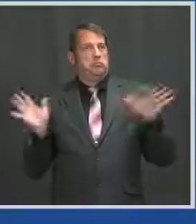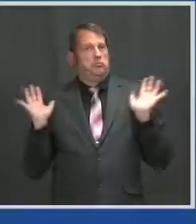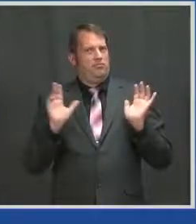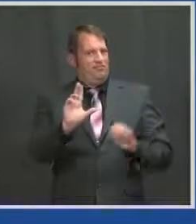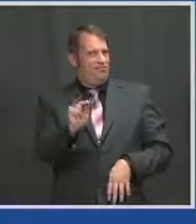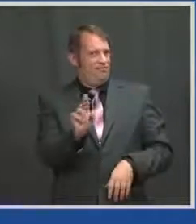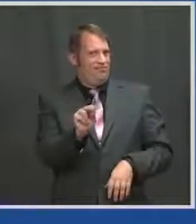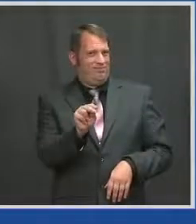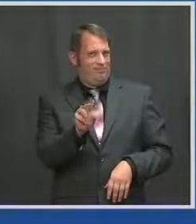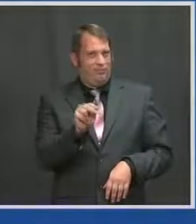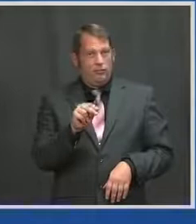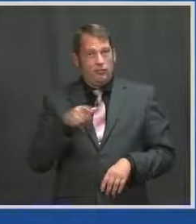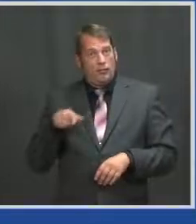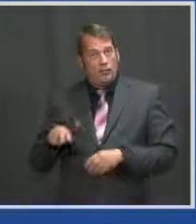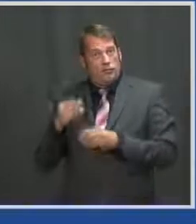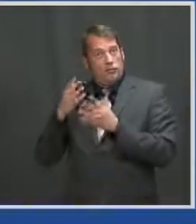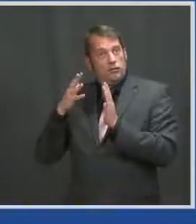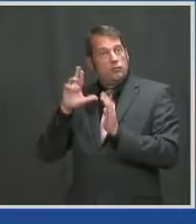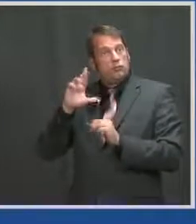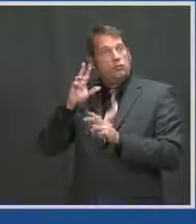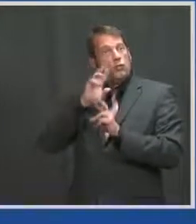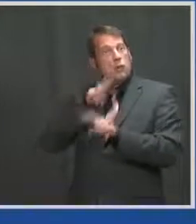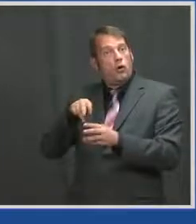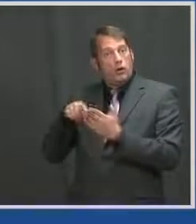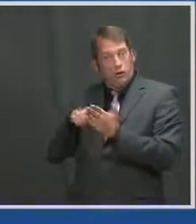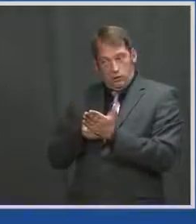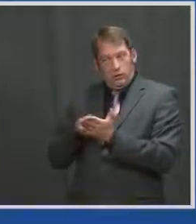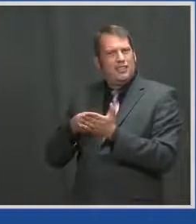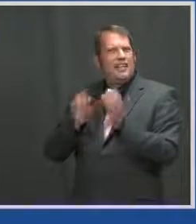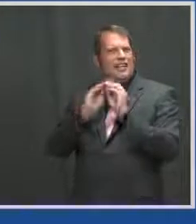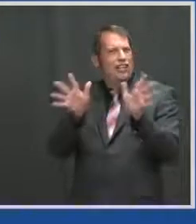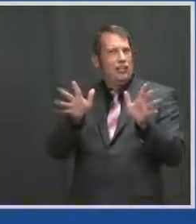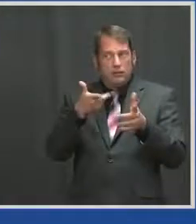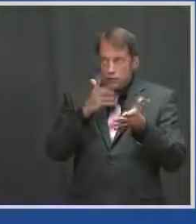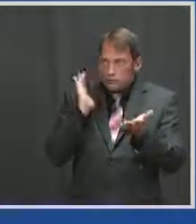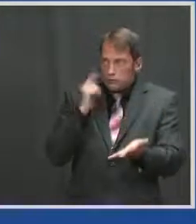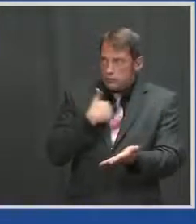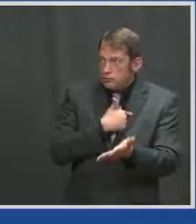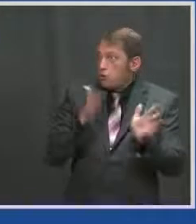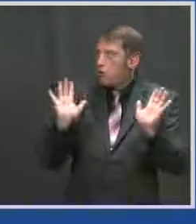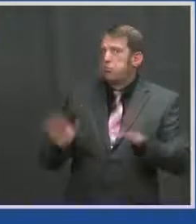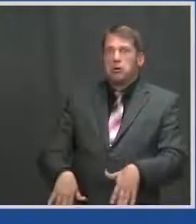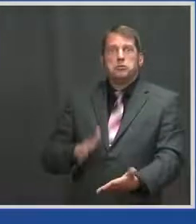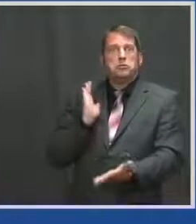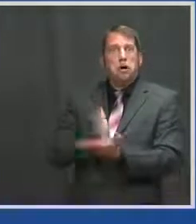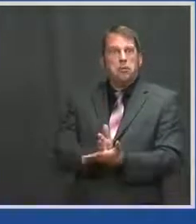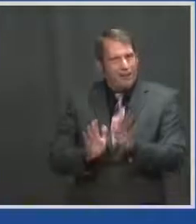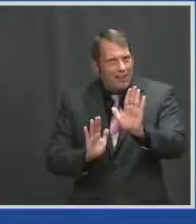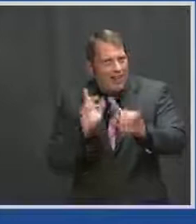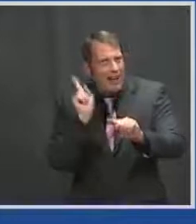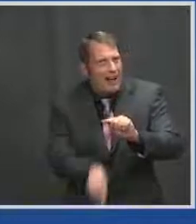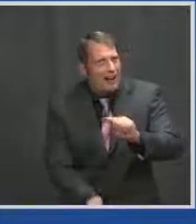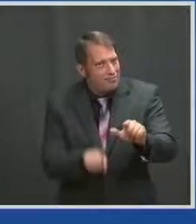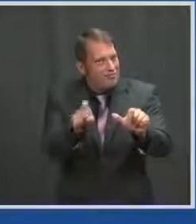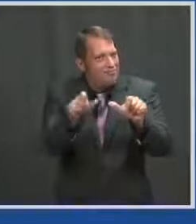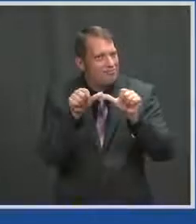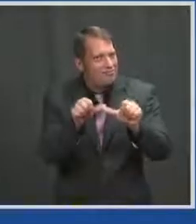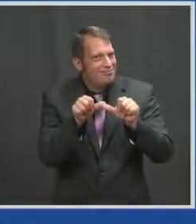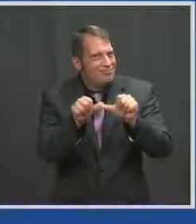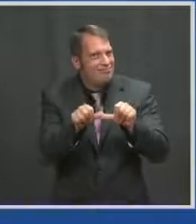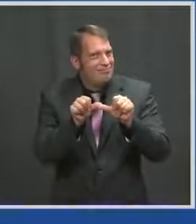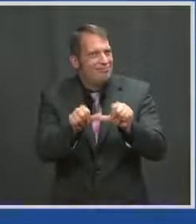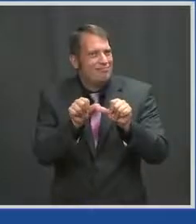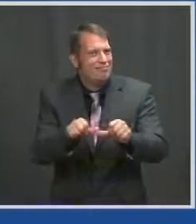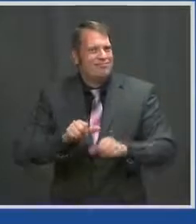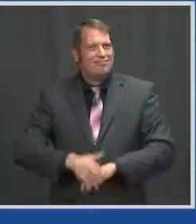work to do. And the American Rescue Plan is just that, a rescue plan. It's to get us back to where we